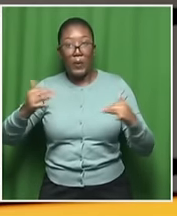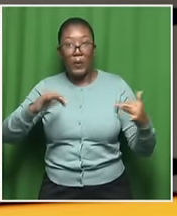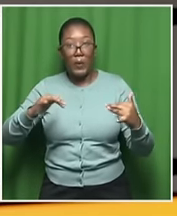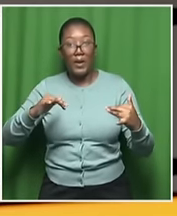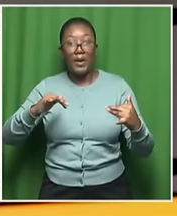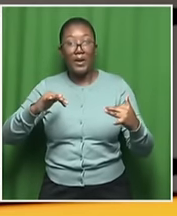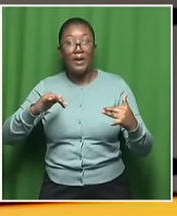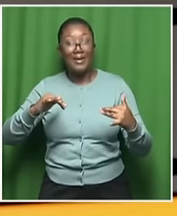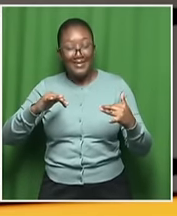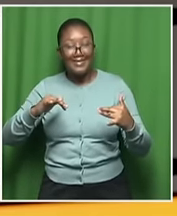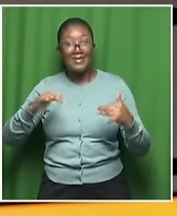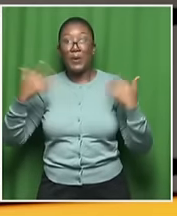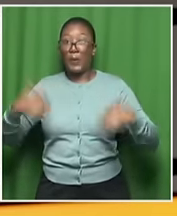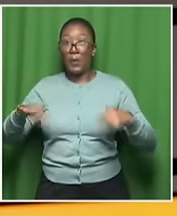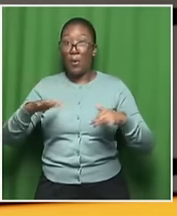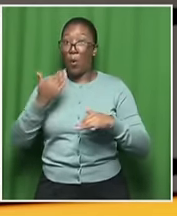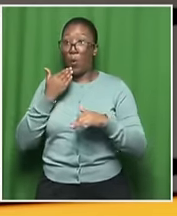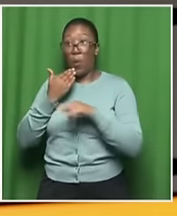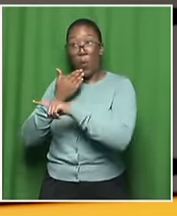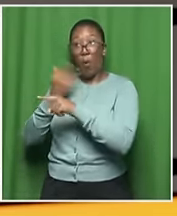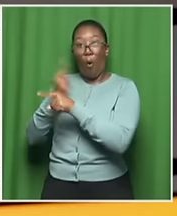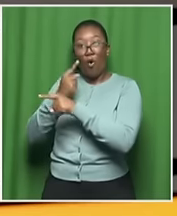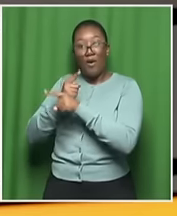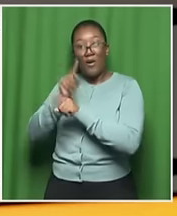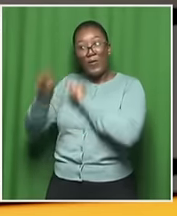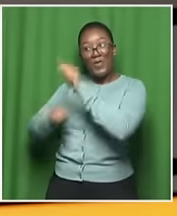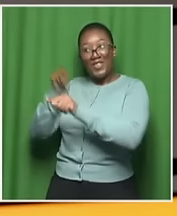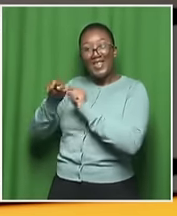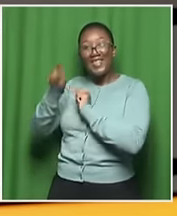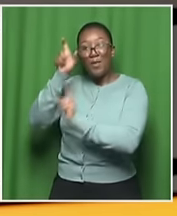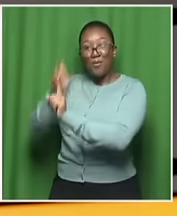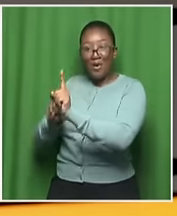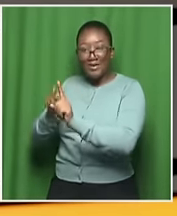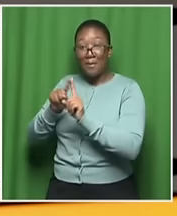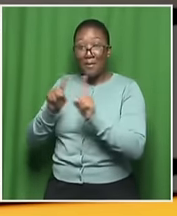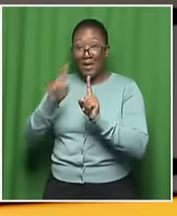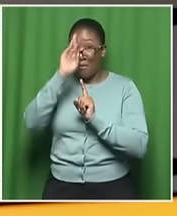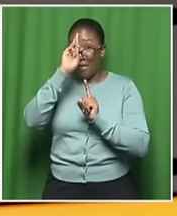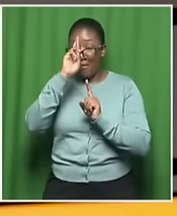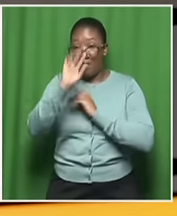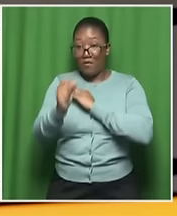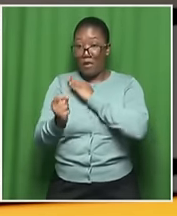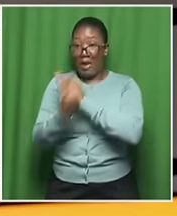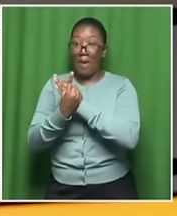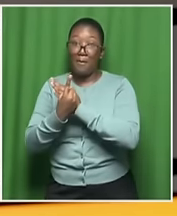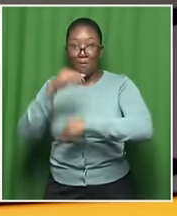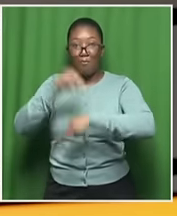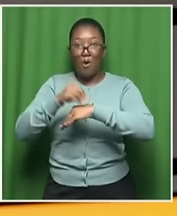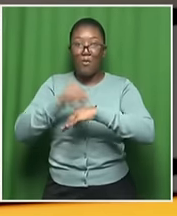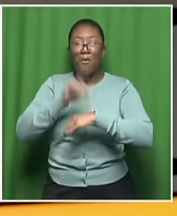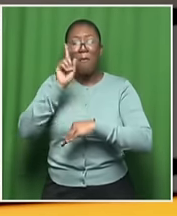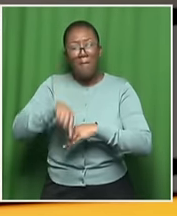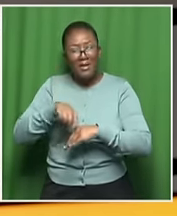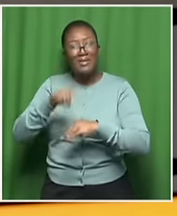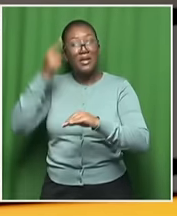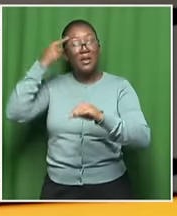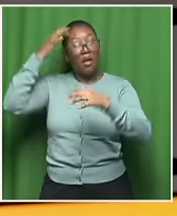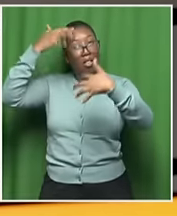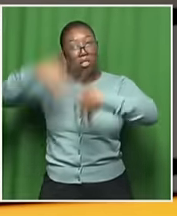and is always on the wrong side. There are other ways to solve a problem. You say that Israel, that's what they are saying